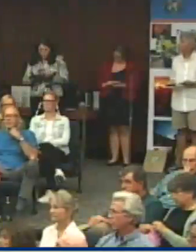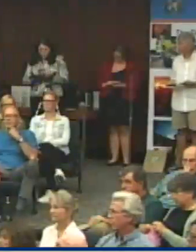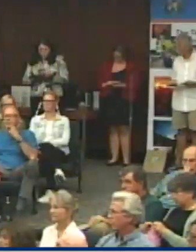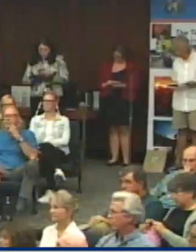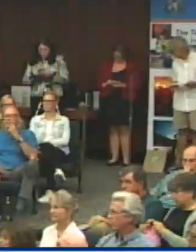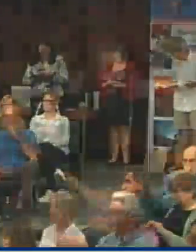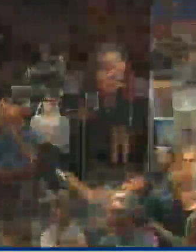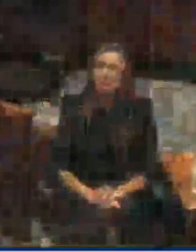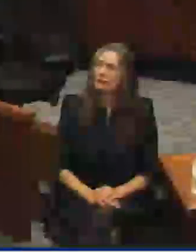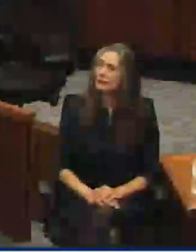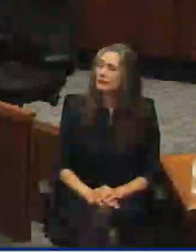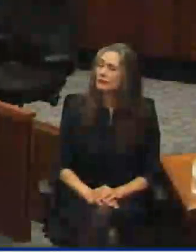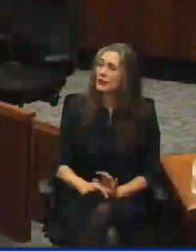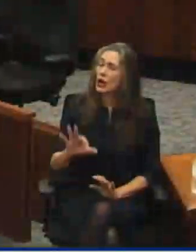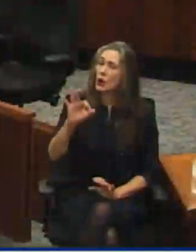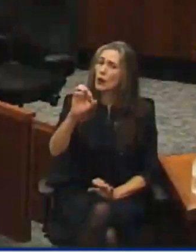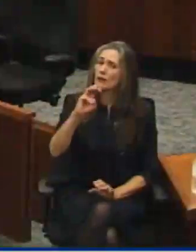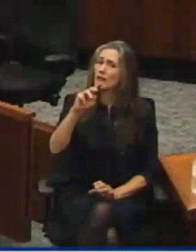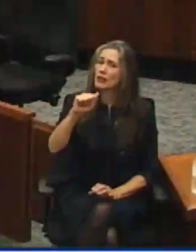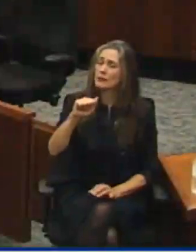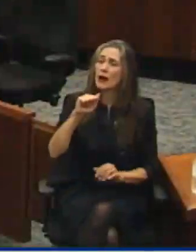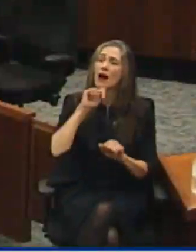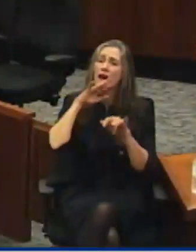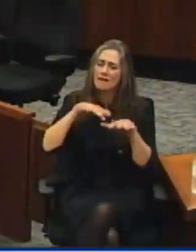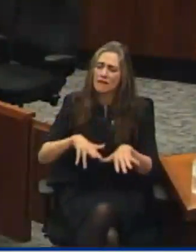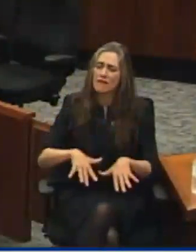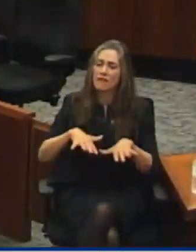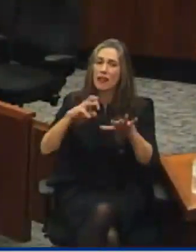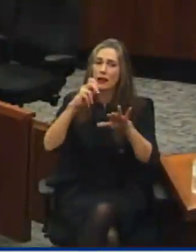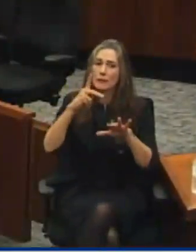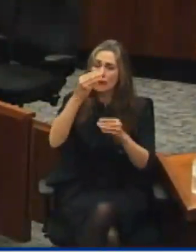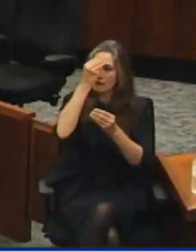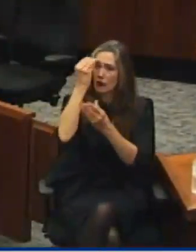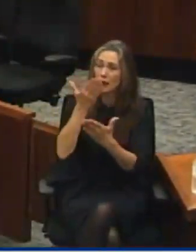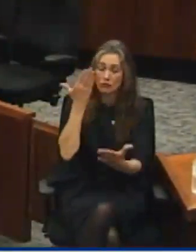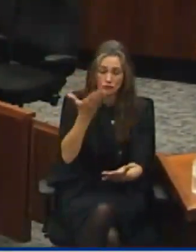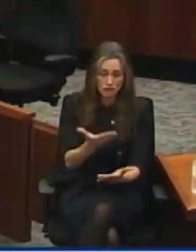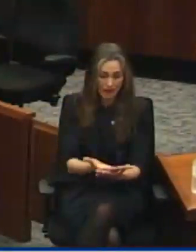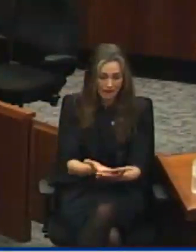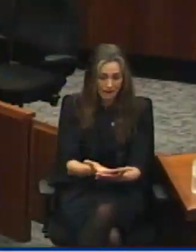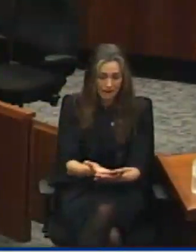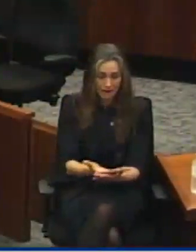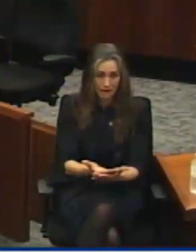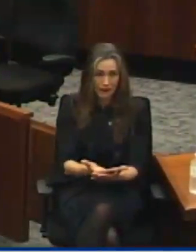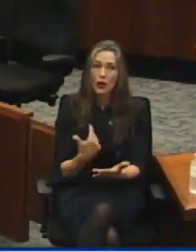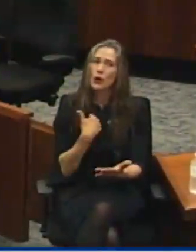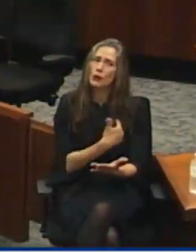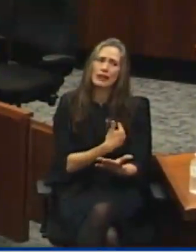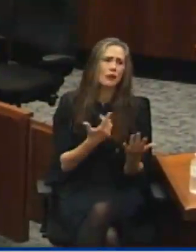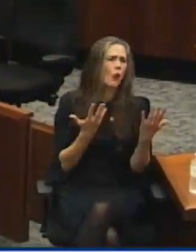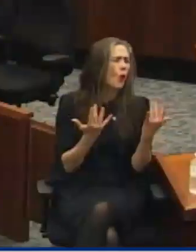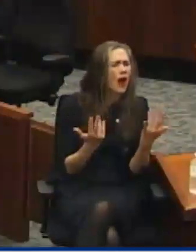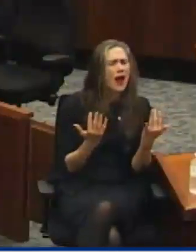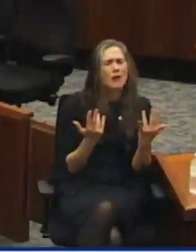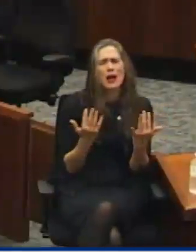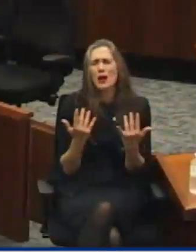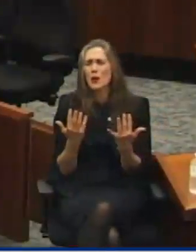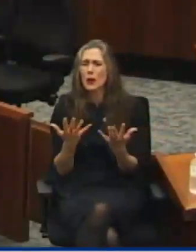So with the arrival of the FEMA flood mapping information, you know, it's something we've all been waiting for. It's something